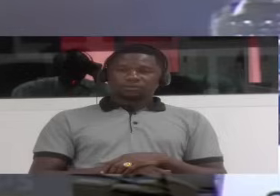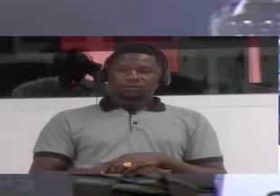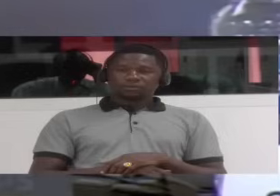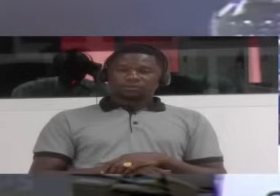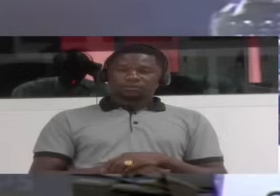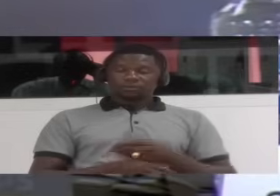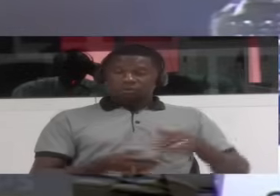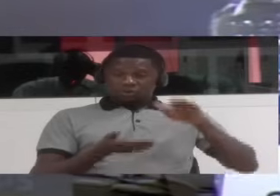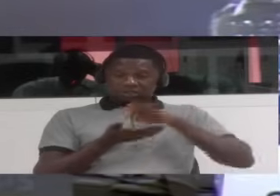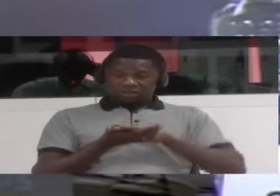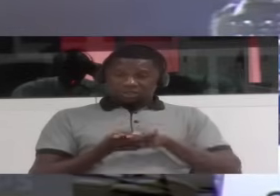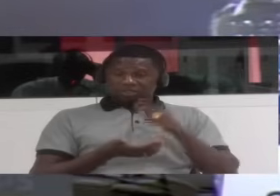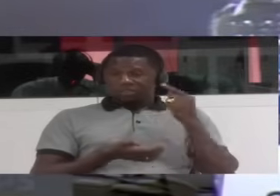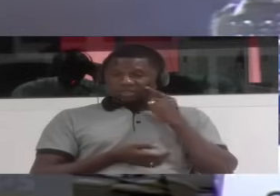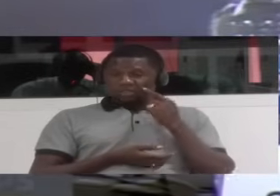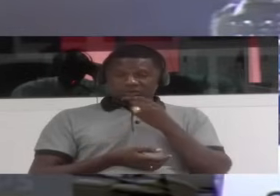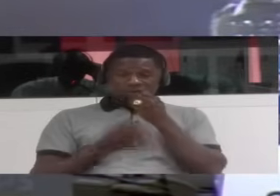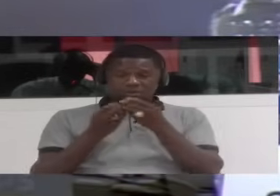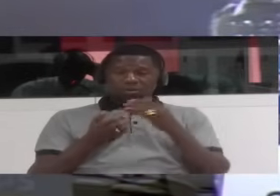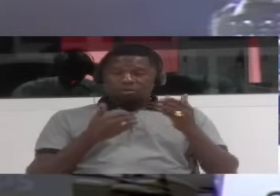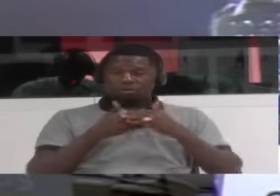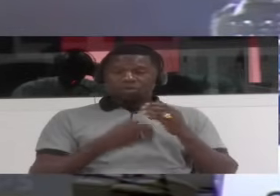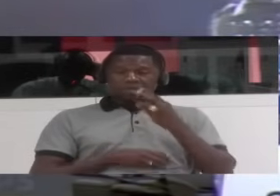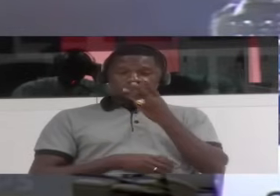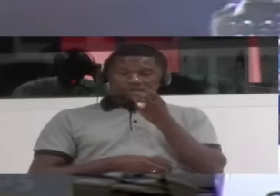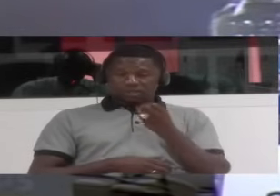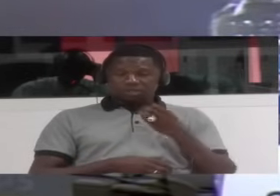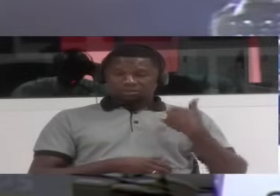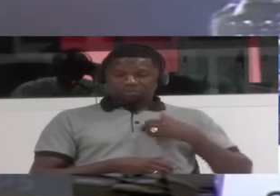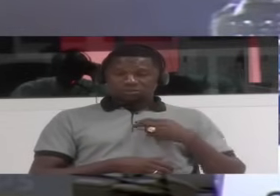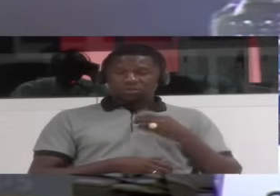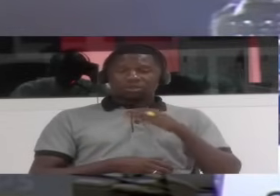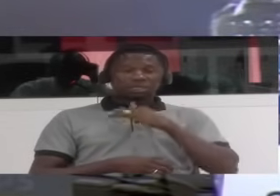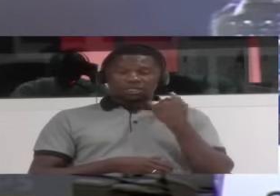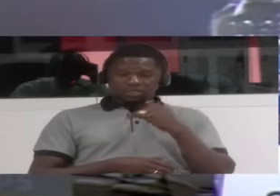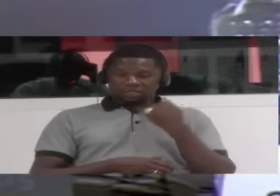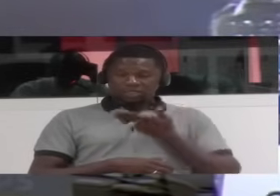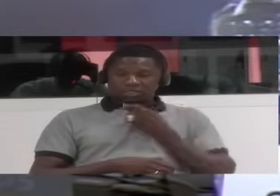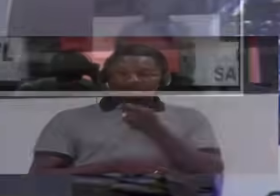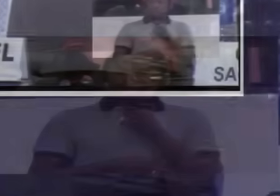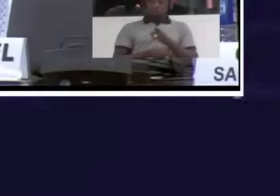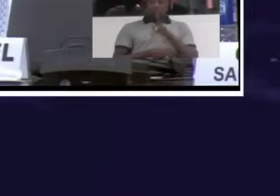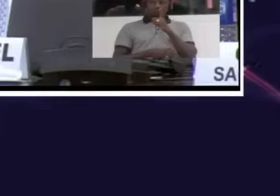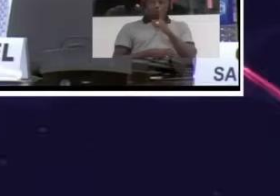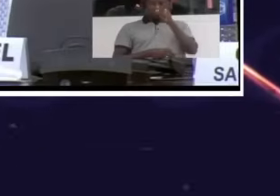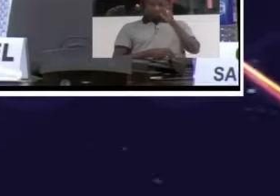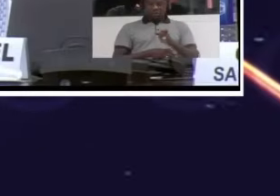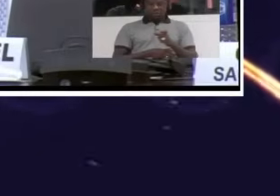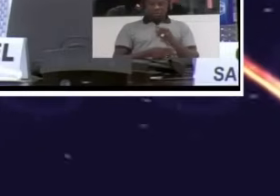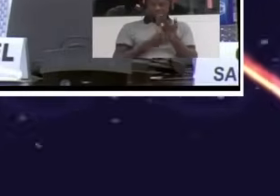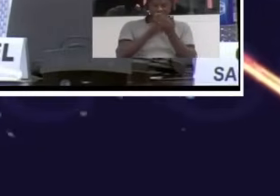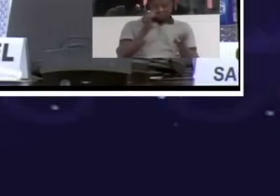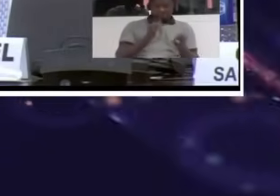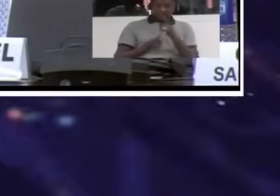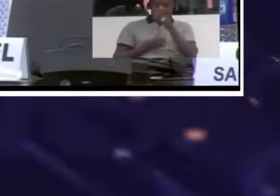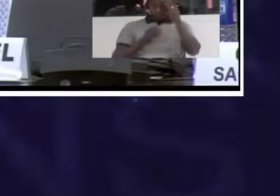On this occasion, you said more than 30 were killed? Obviously, yes. One person escaped. Are you aware